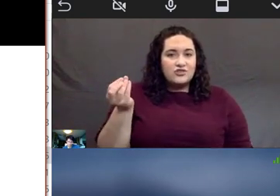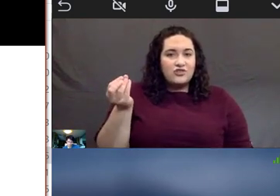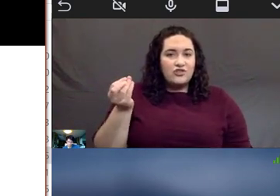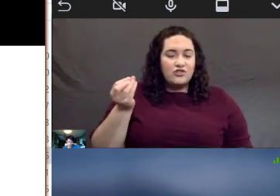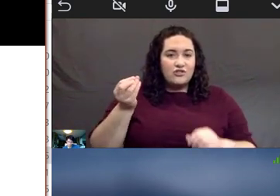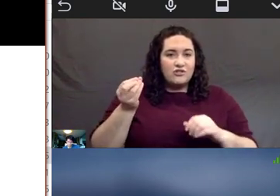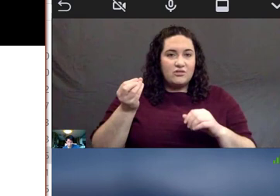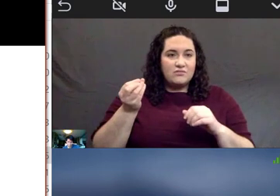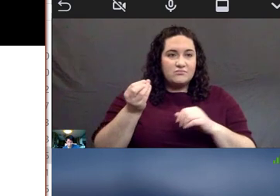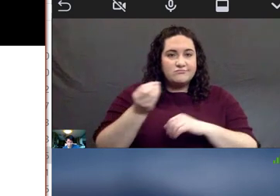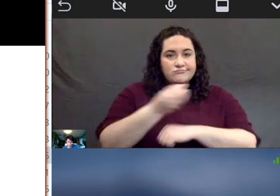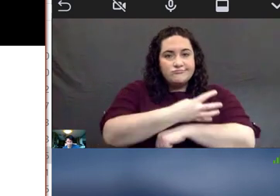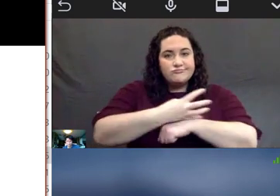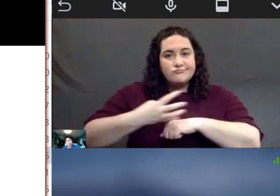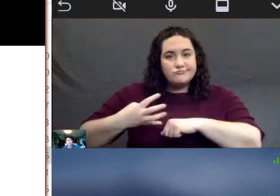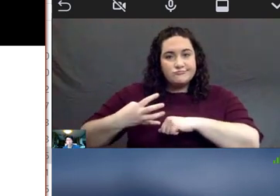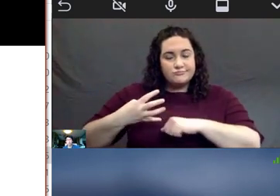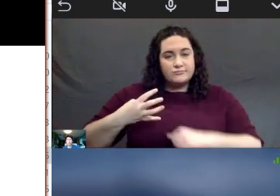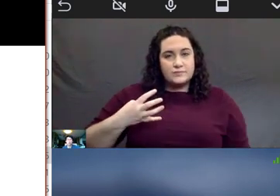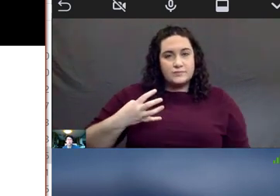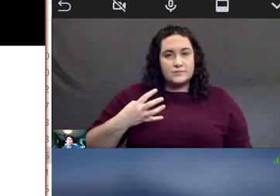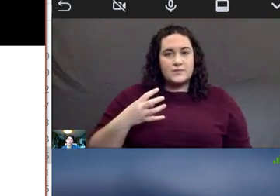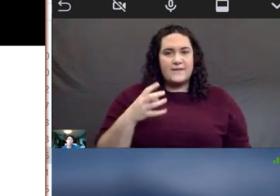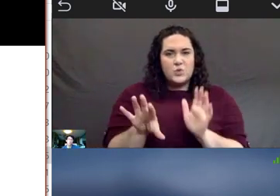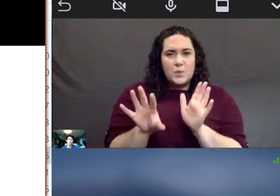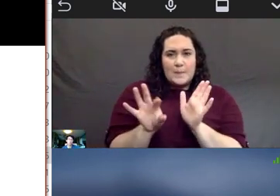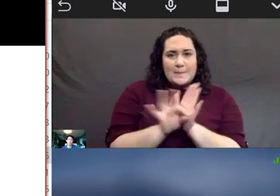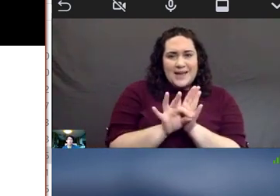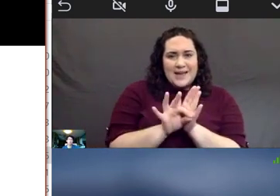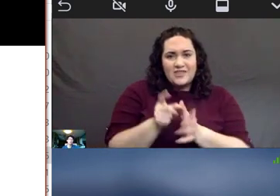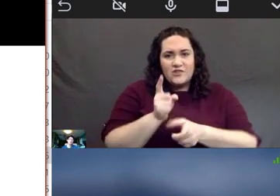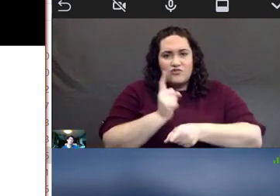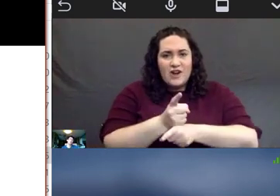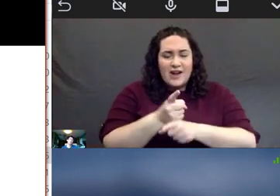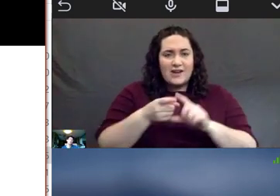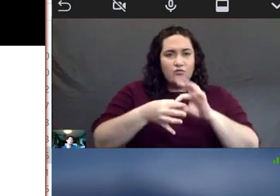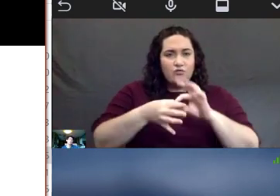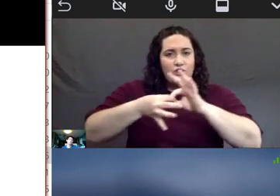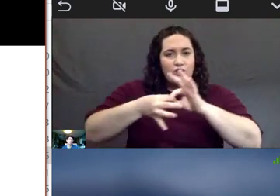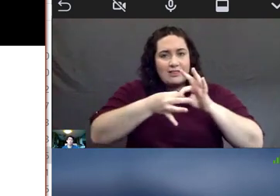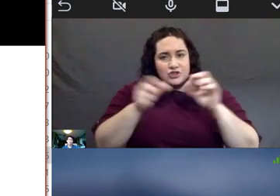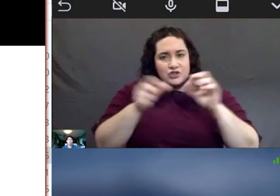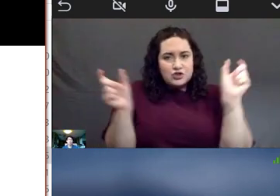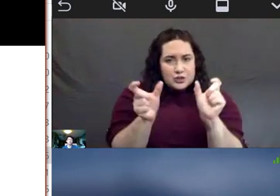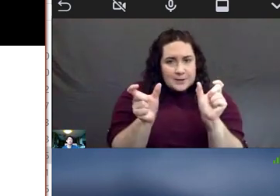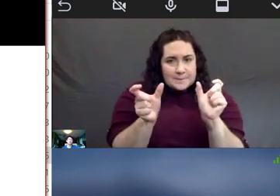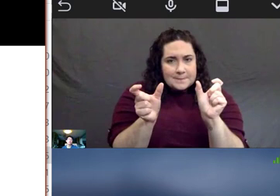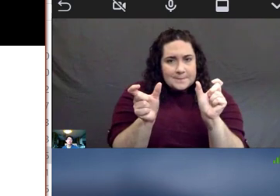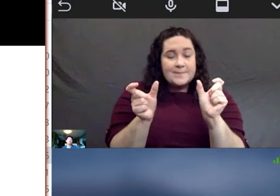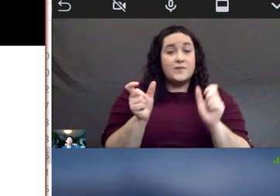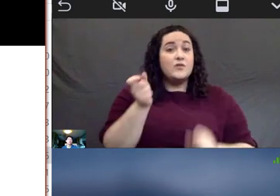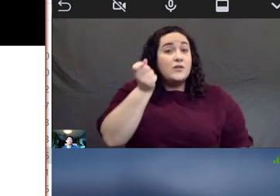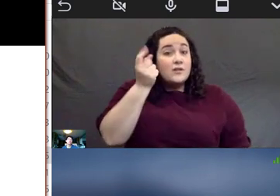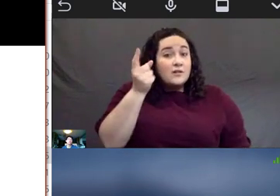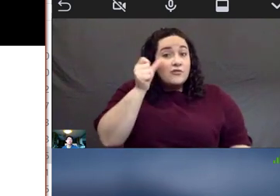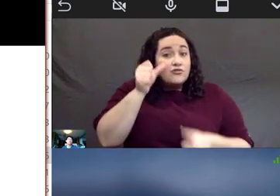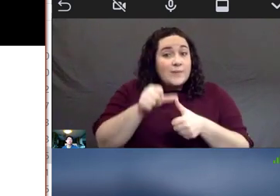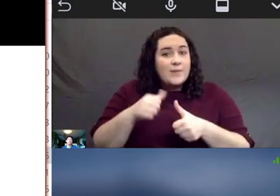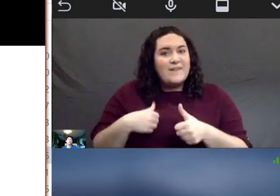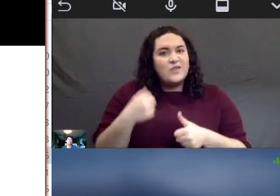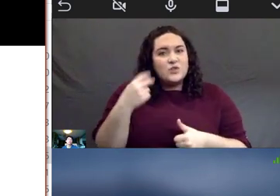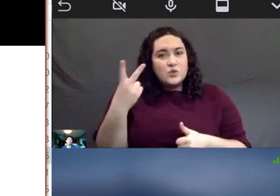right correlation. And then we have two different equations for the Nusselt number. We have the definition for the Nusselt number and the